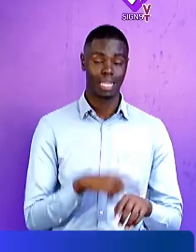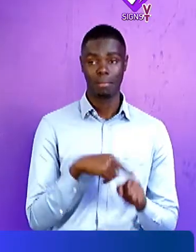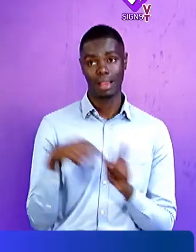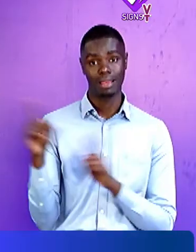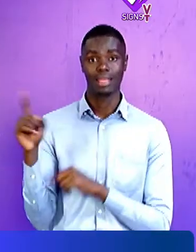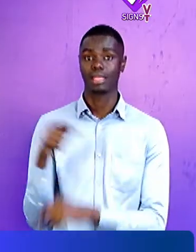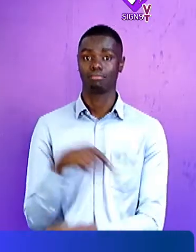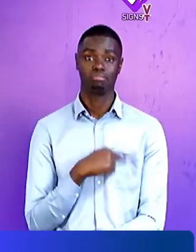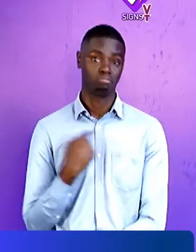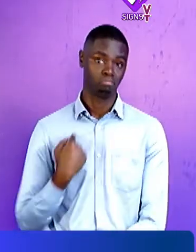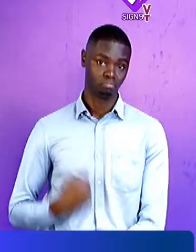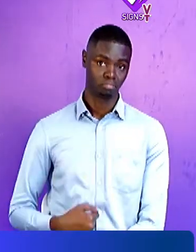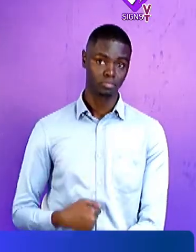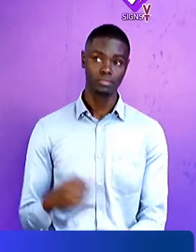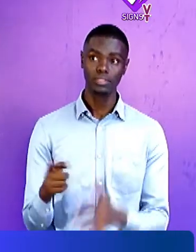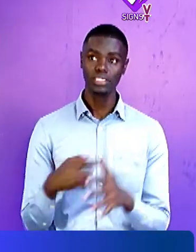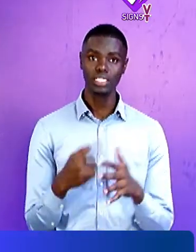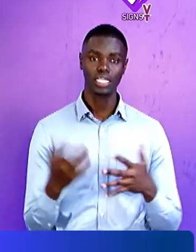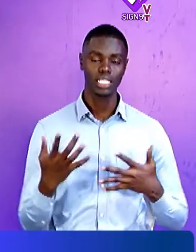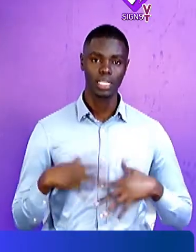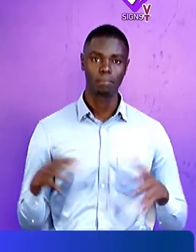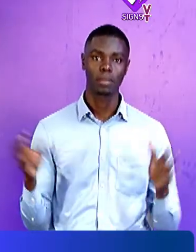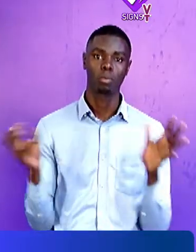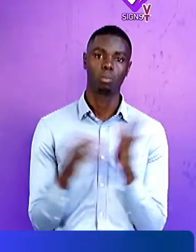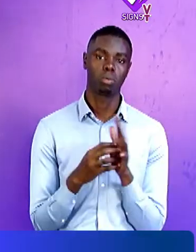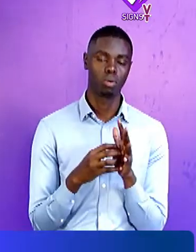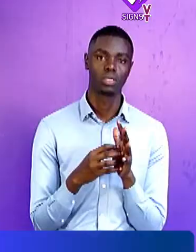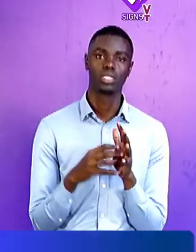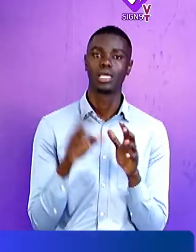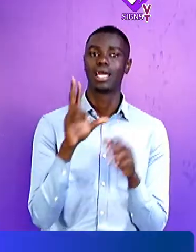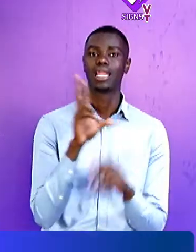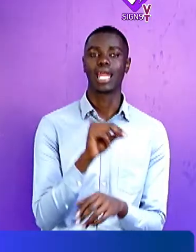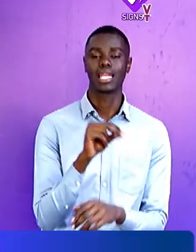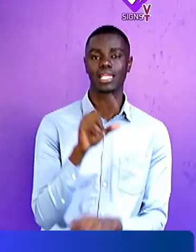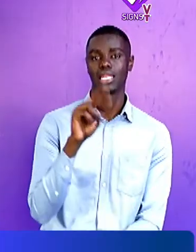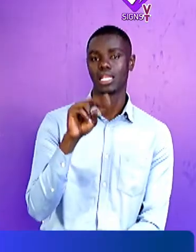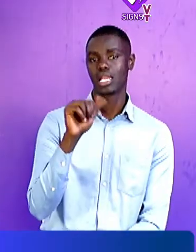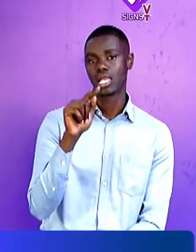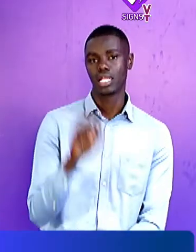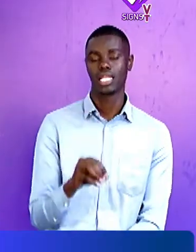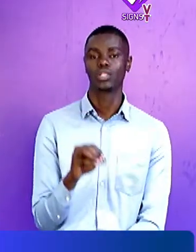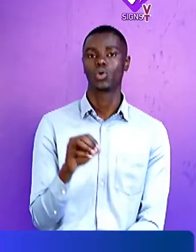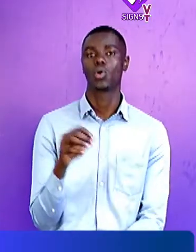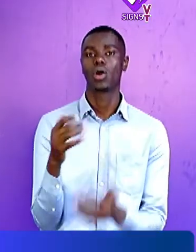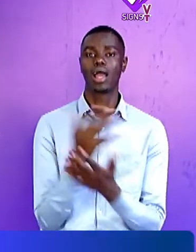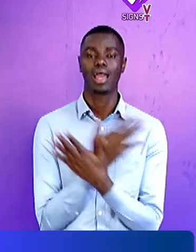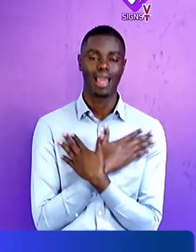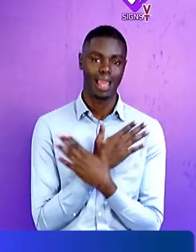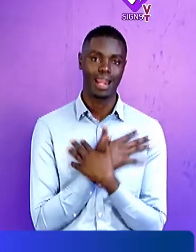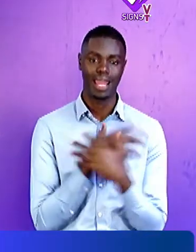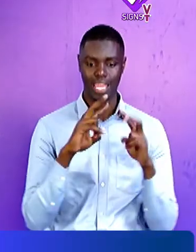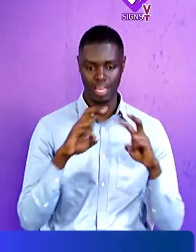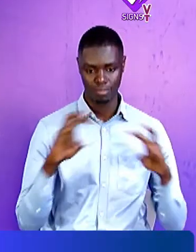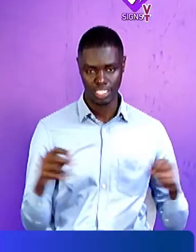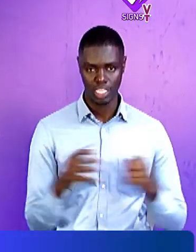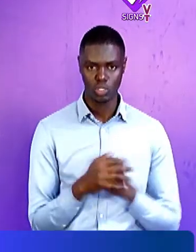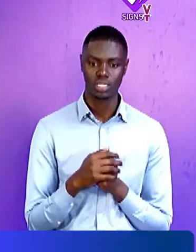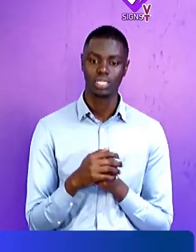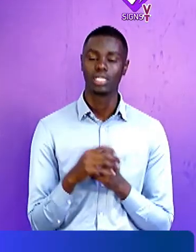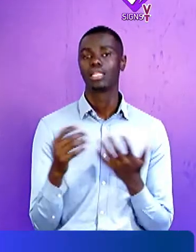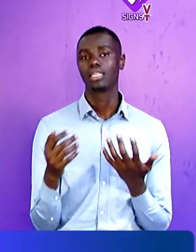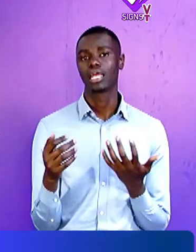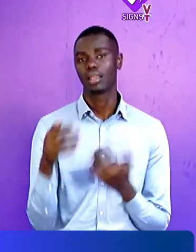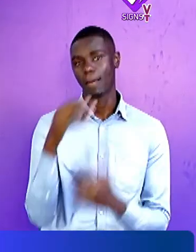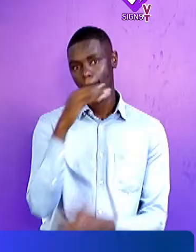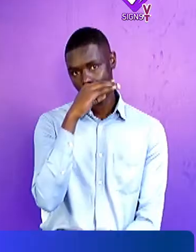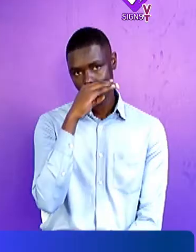the China, then this guy released the issue of non-NATO ally investigation by senator. Then unfortunately, somebody like